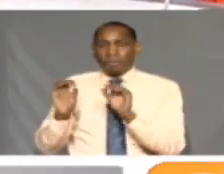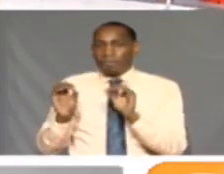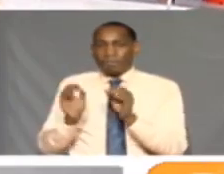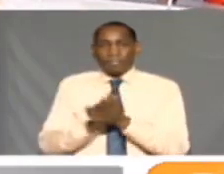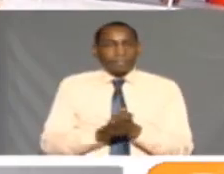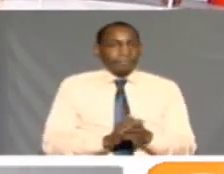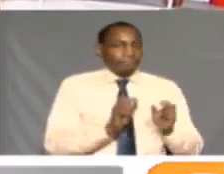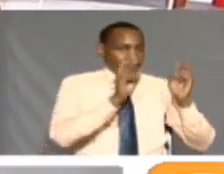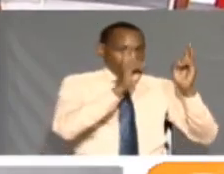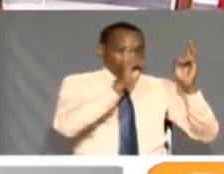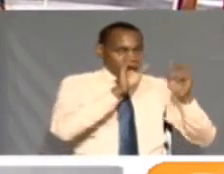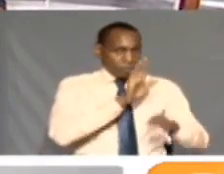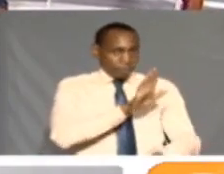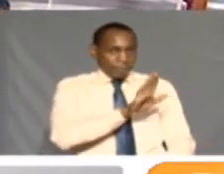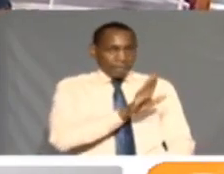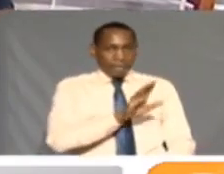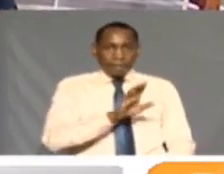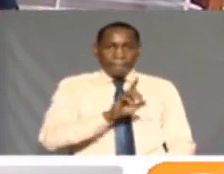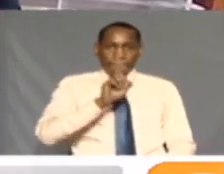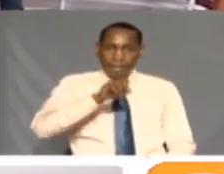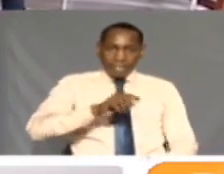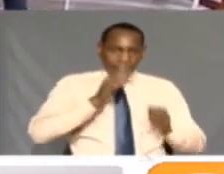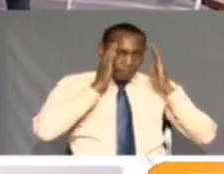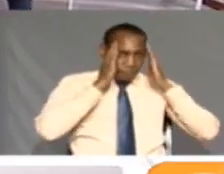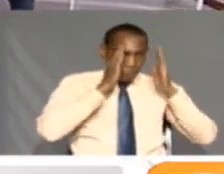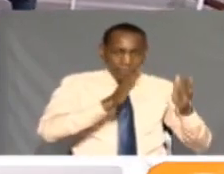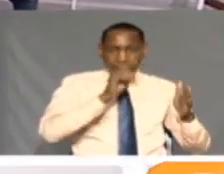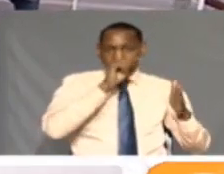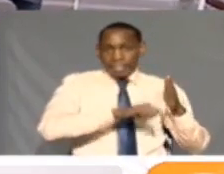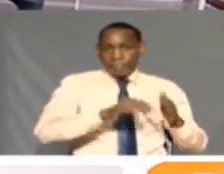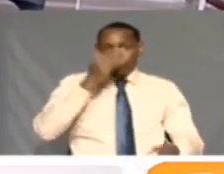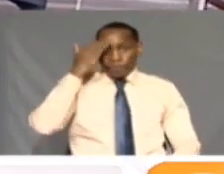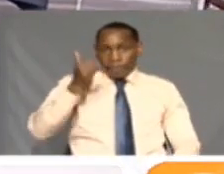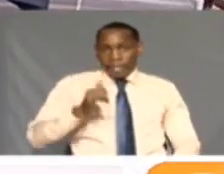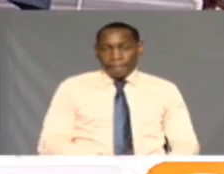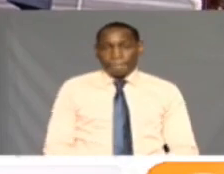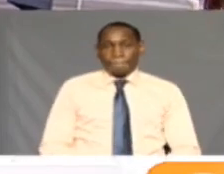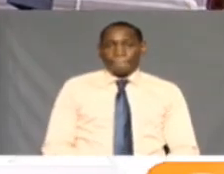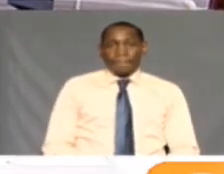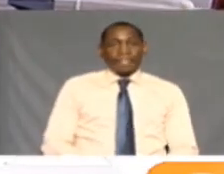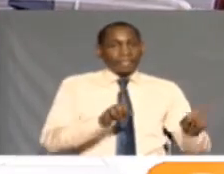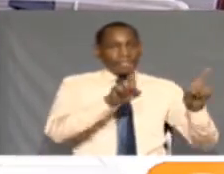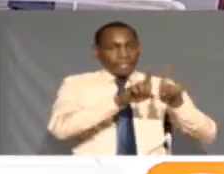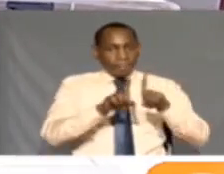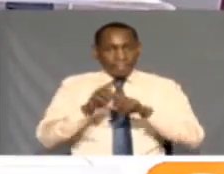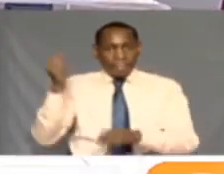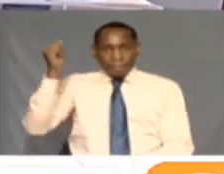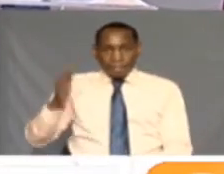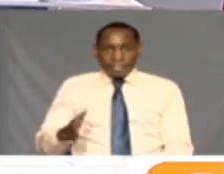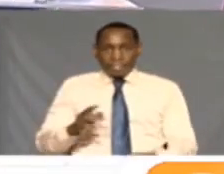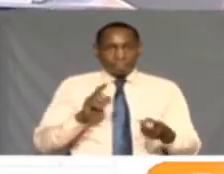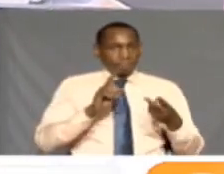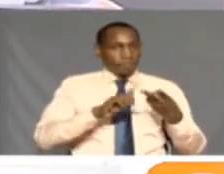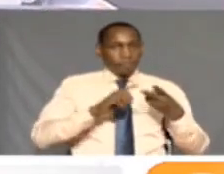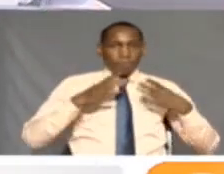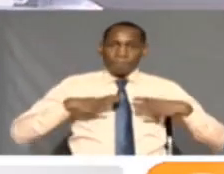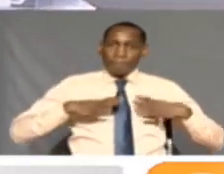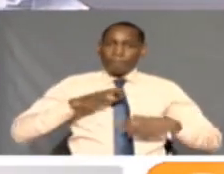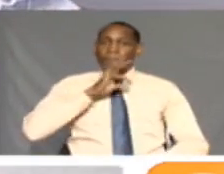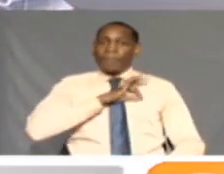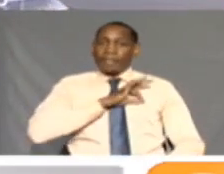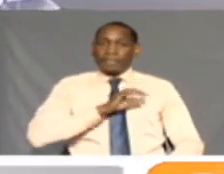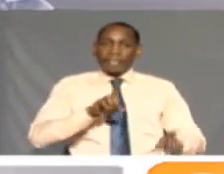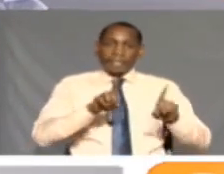It's something that we really need to pay attention to, because even the politicians, even people will gain from